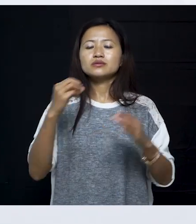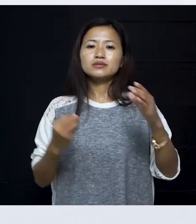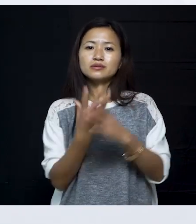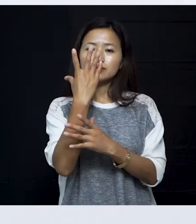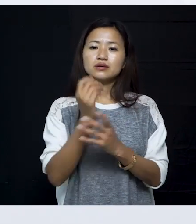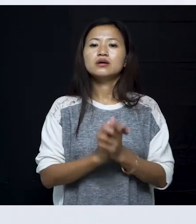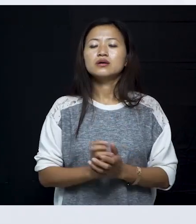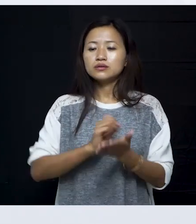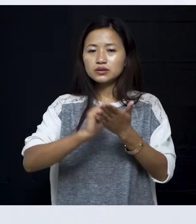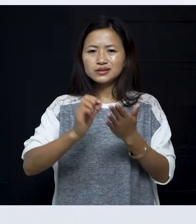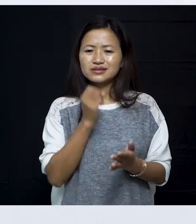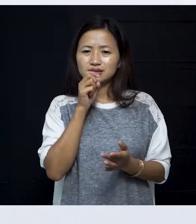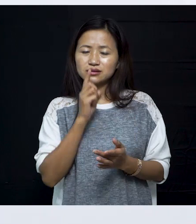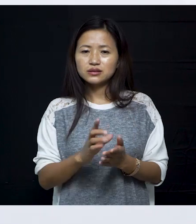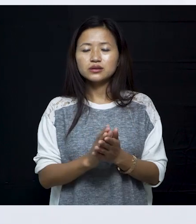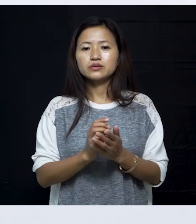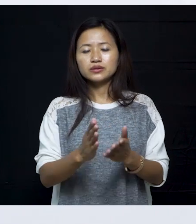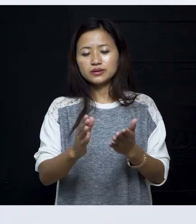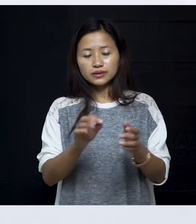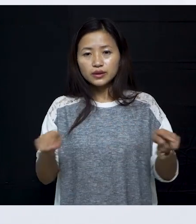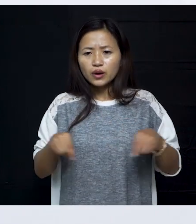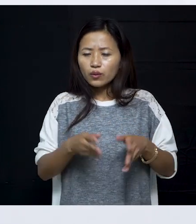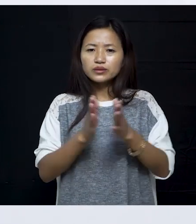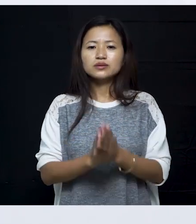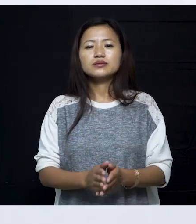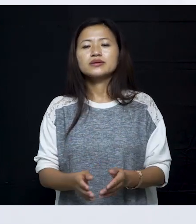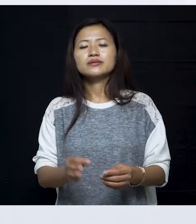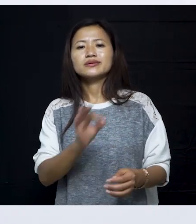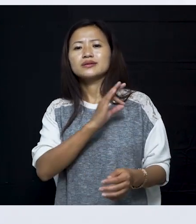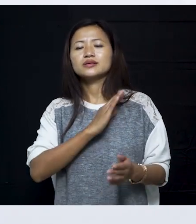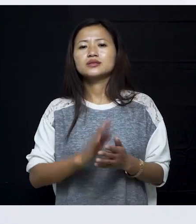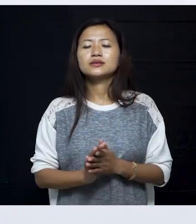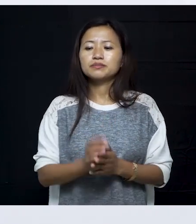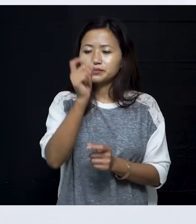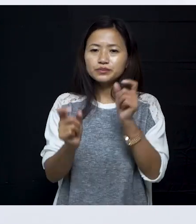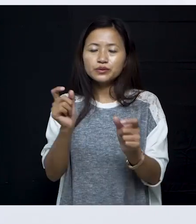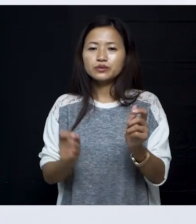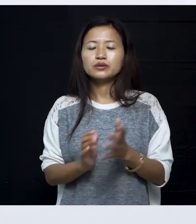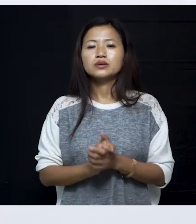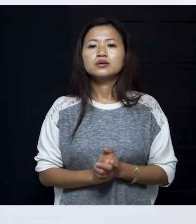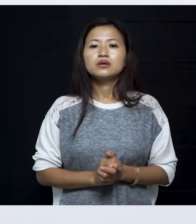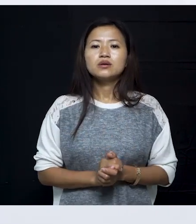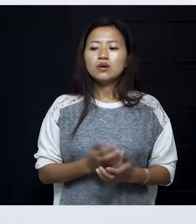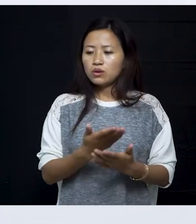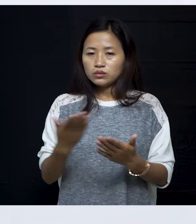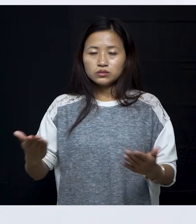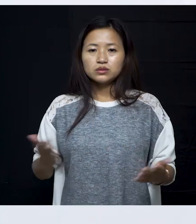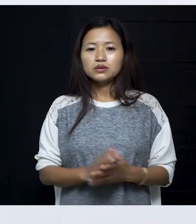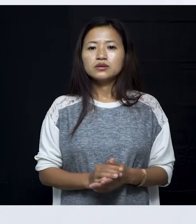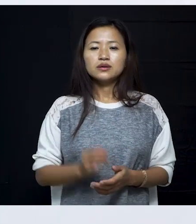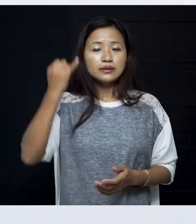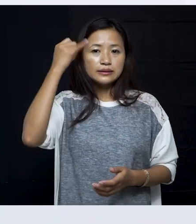do? You have to write it in such a way that it would attract people. What kind of things would interest them into this drama club? So all those things will give you